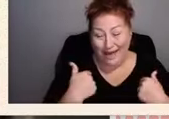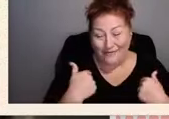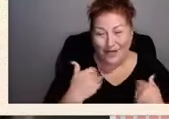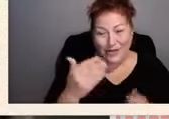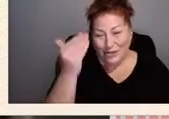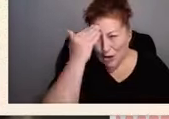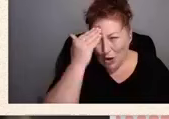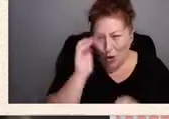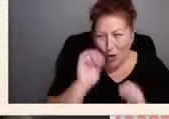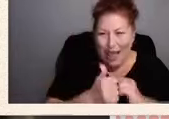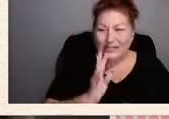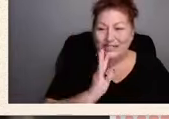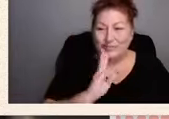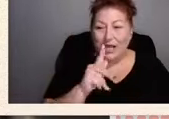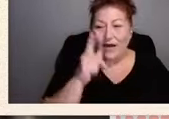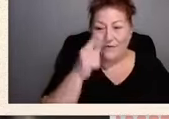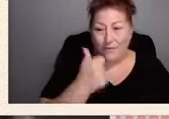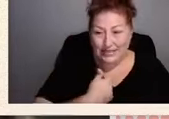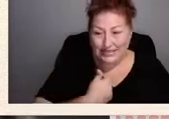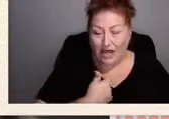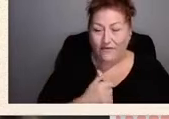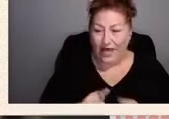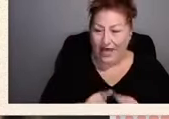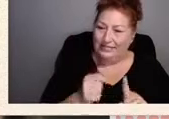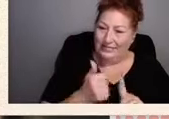for myself as a self advocate.